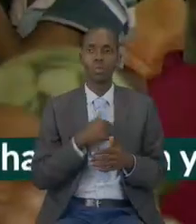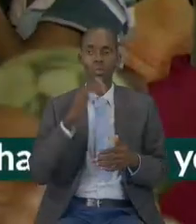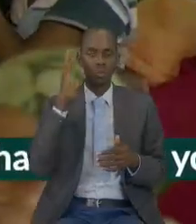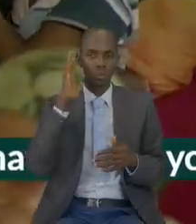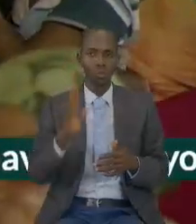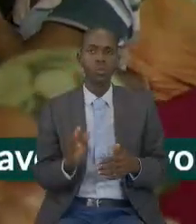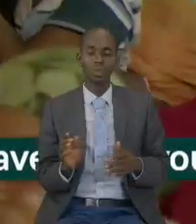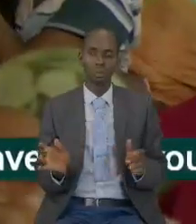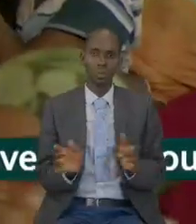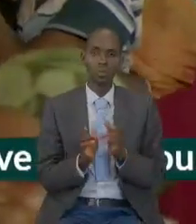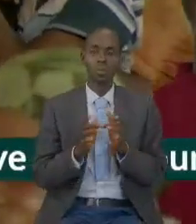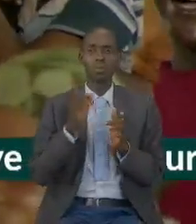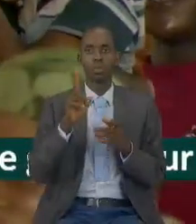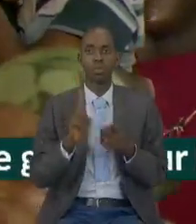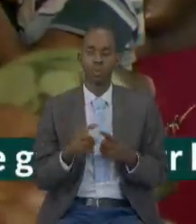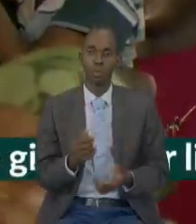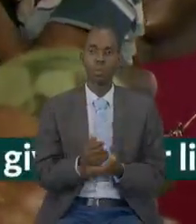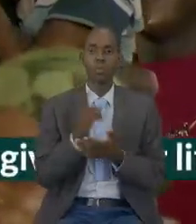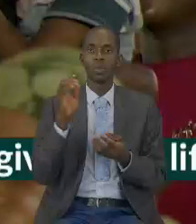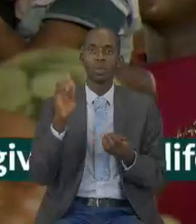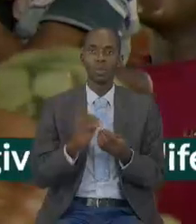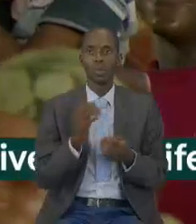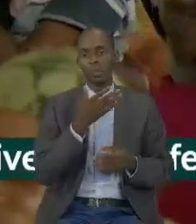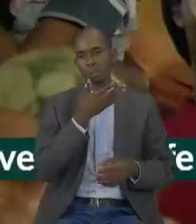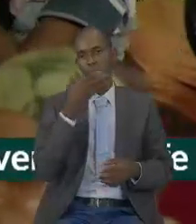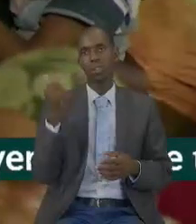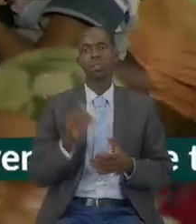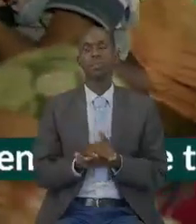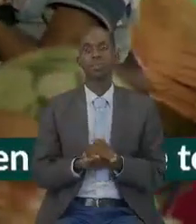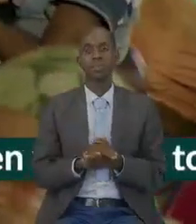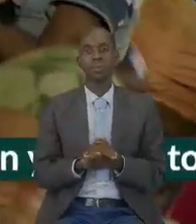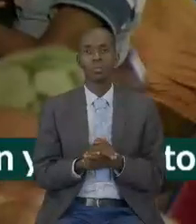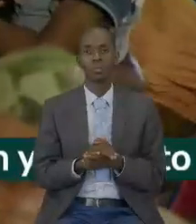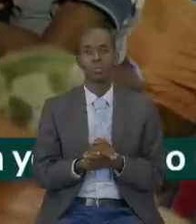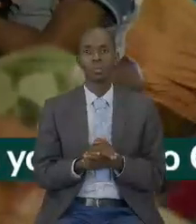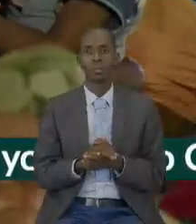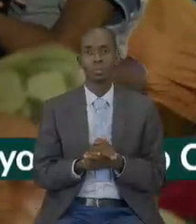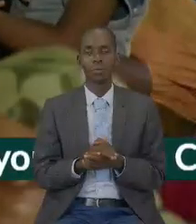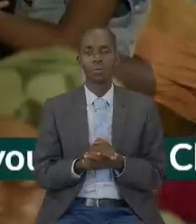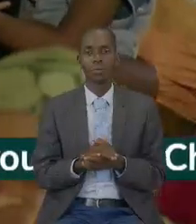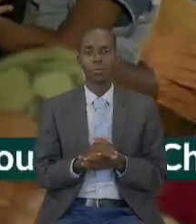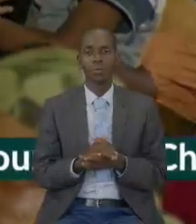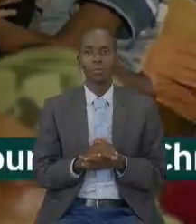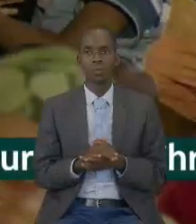some sacrifices made. That's why we are here, majorly. So don't miss them.